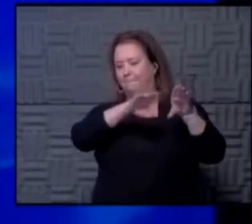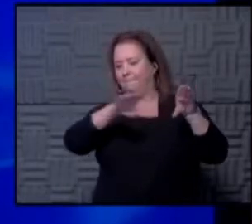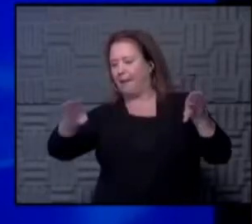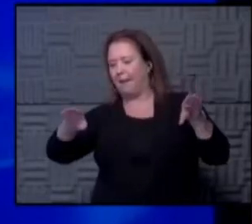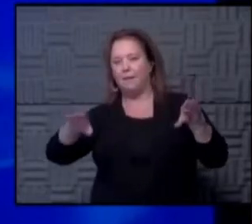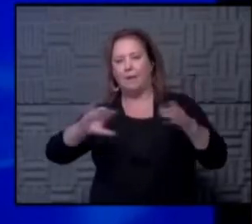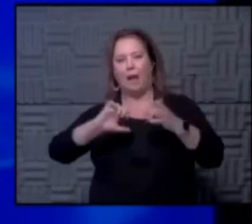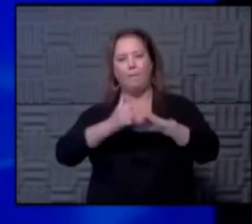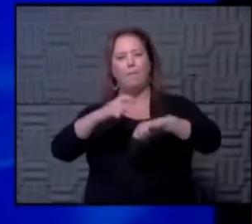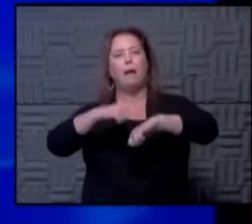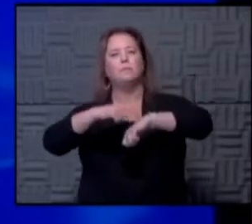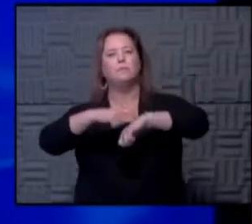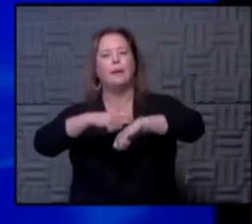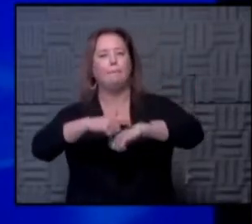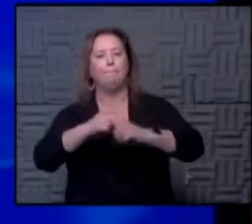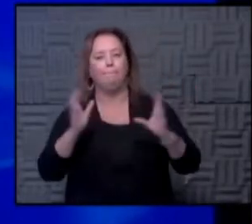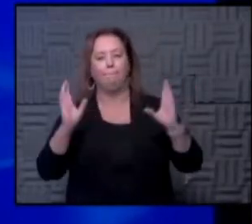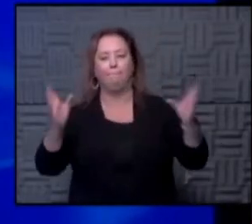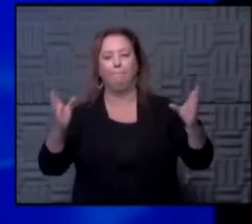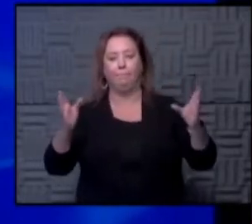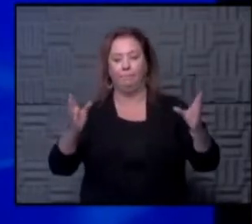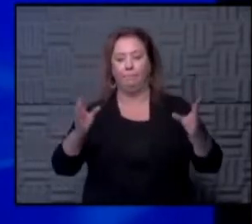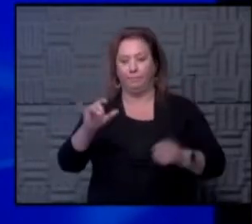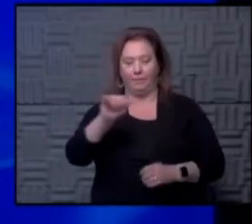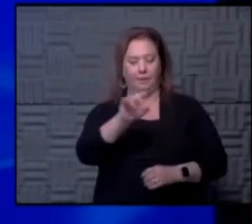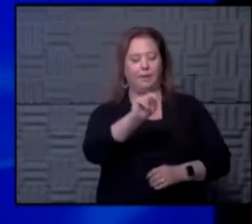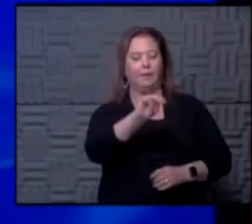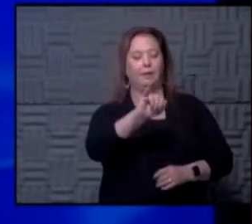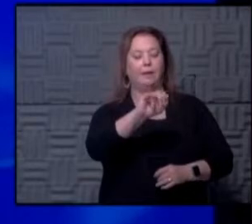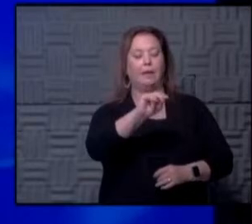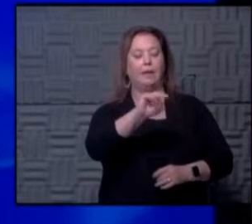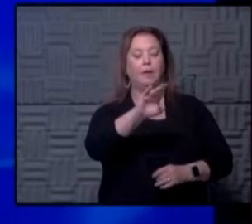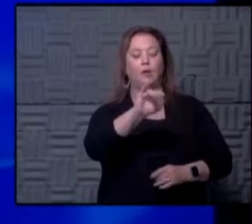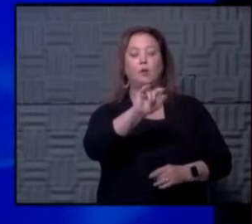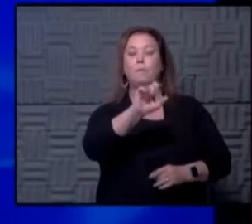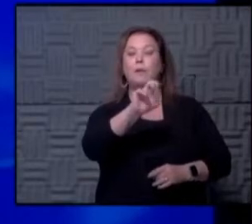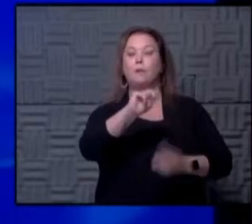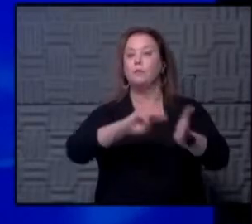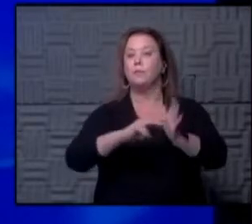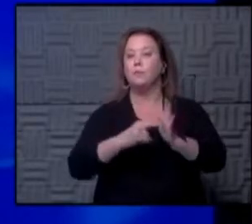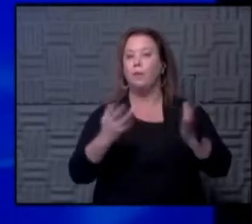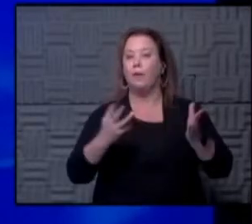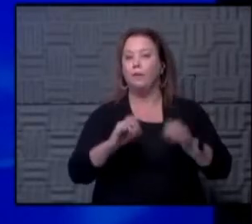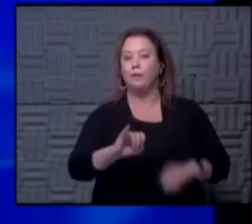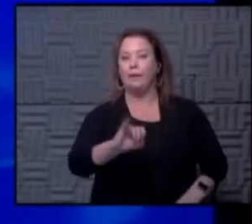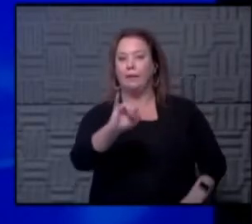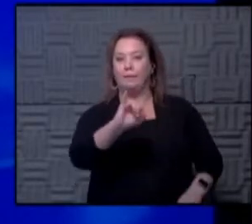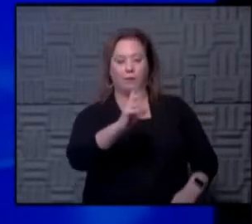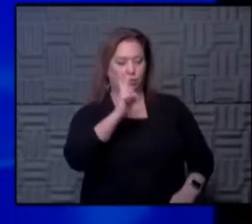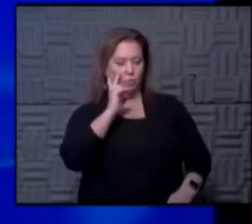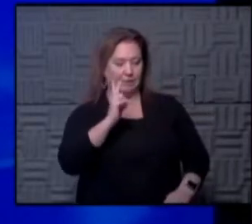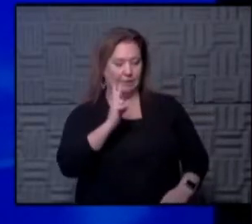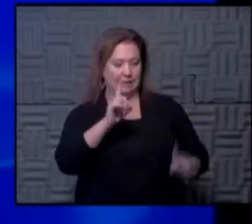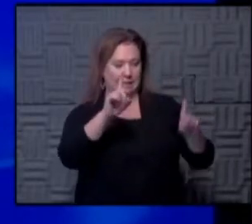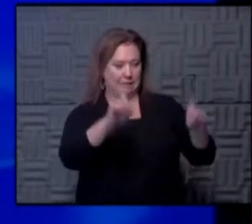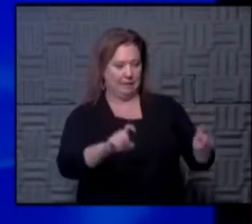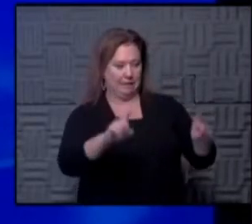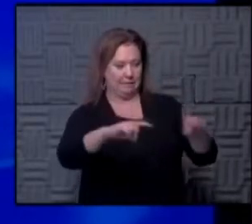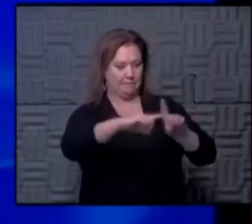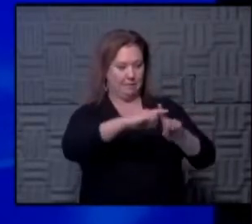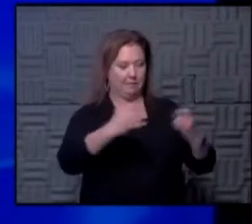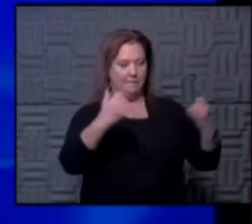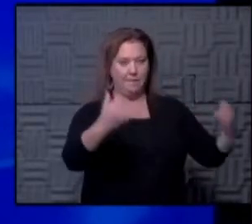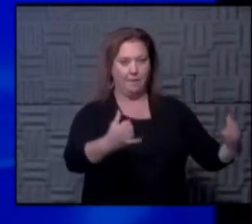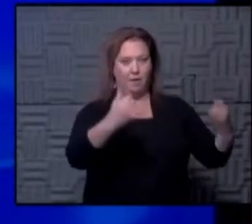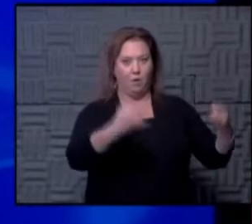Yeah. So you're right. An incubation period means that the infections that we are seeing test positive